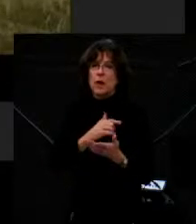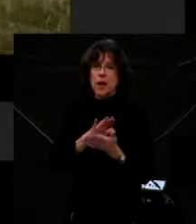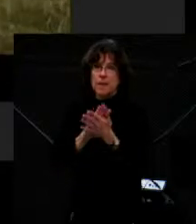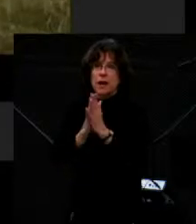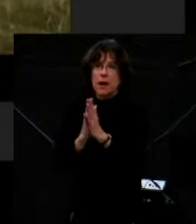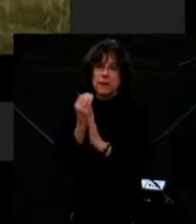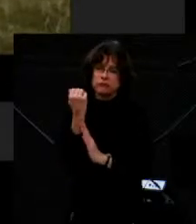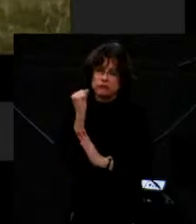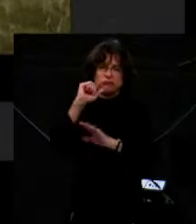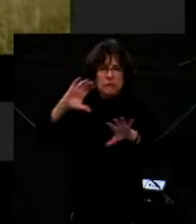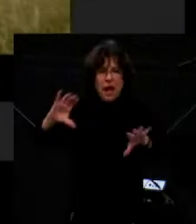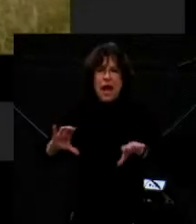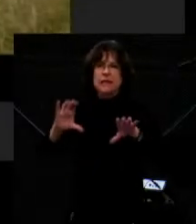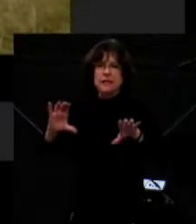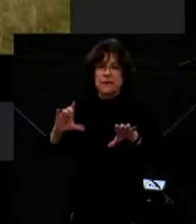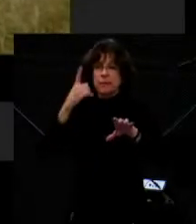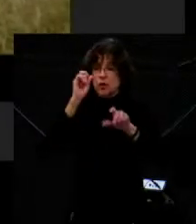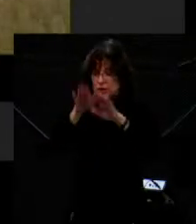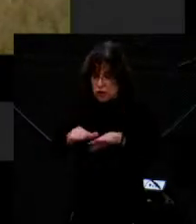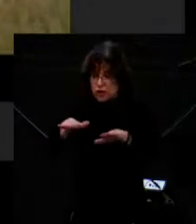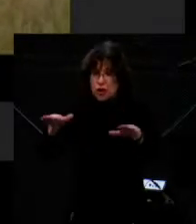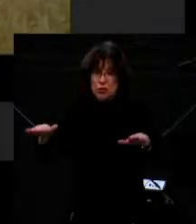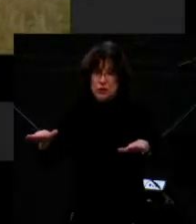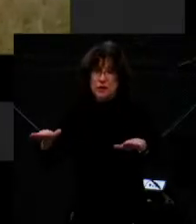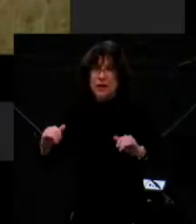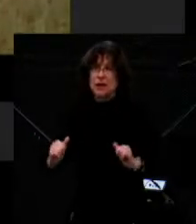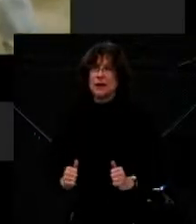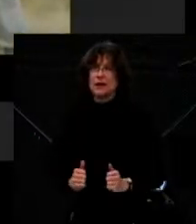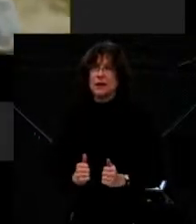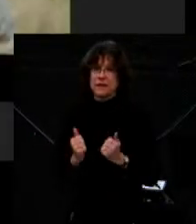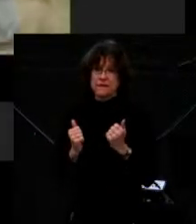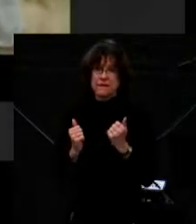There are children on the hills.